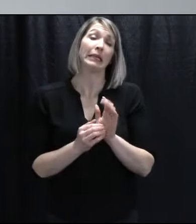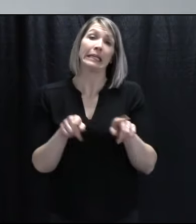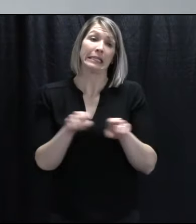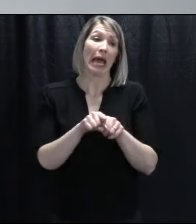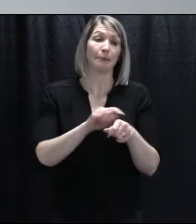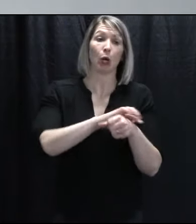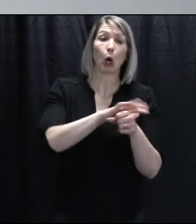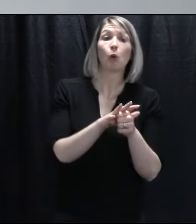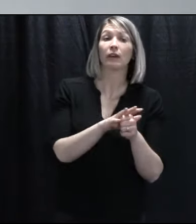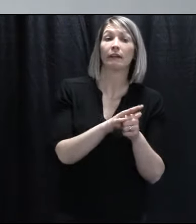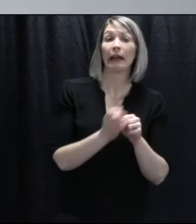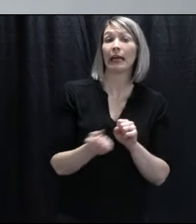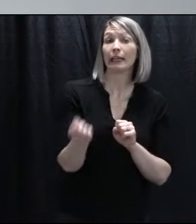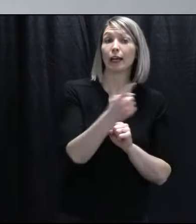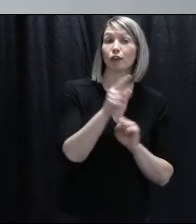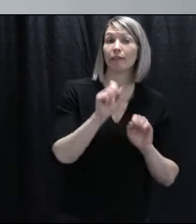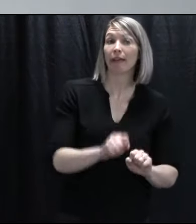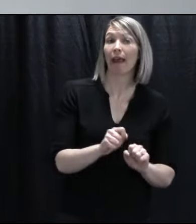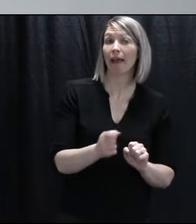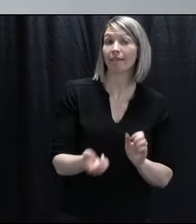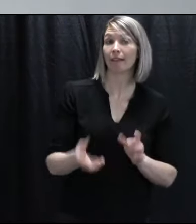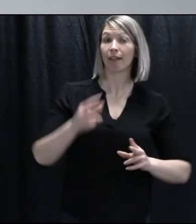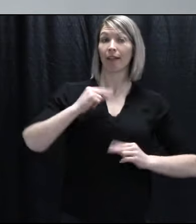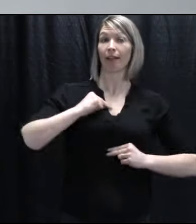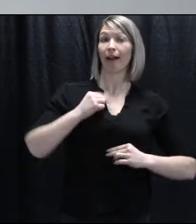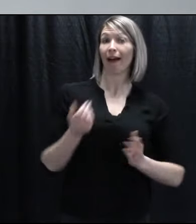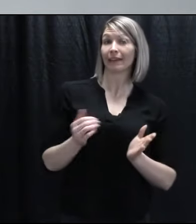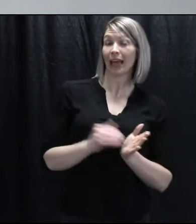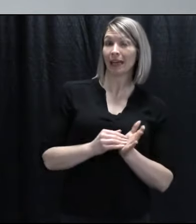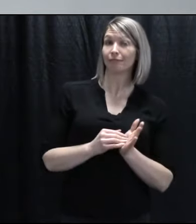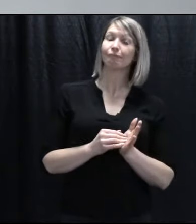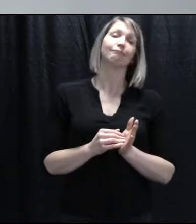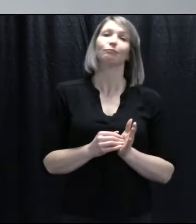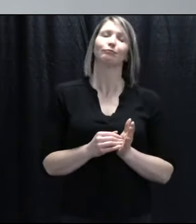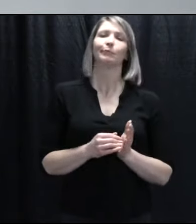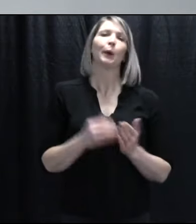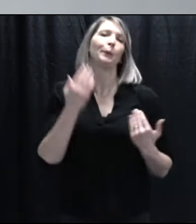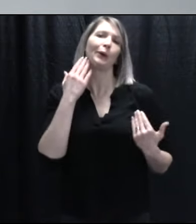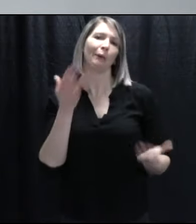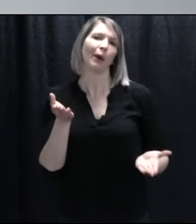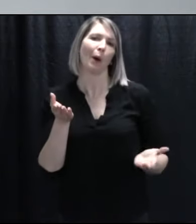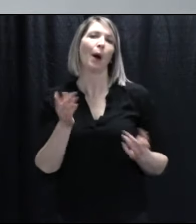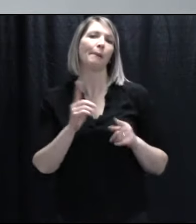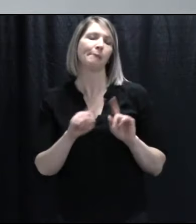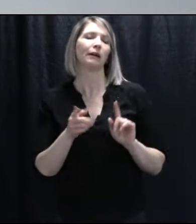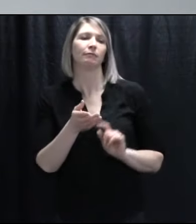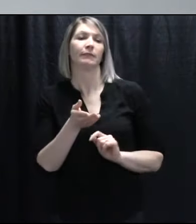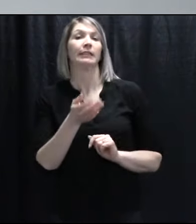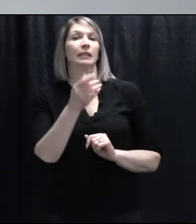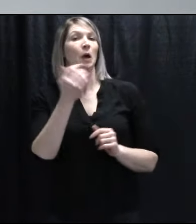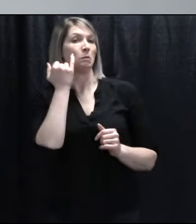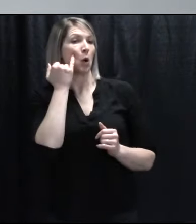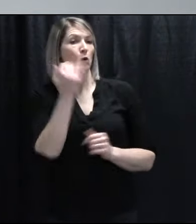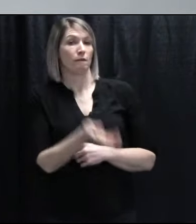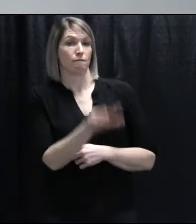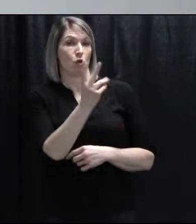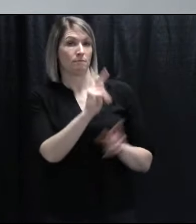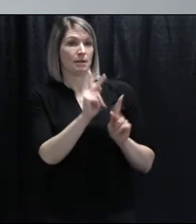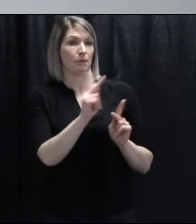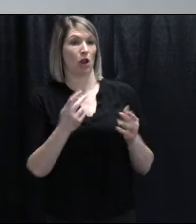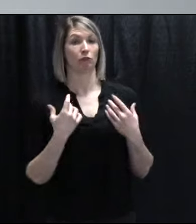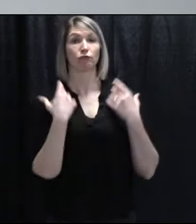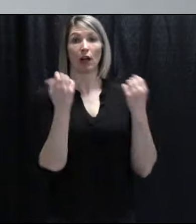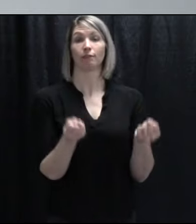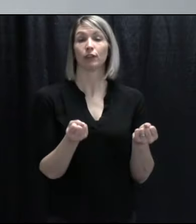the jury is still out, I guess, is the bottom line. So we would urge anyone who is recovering to still maintain those same